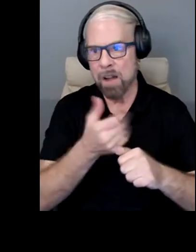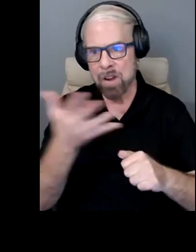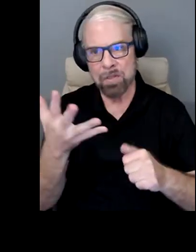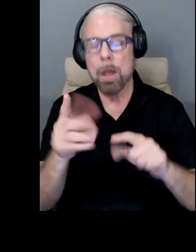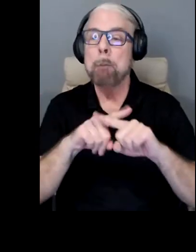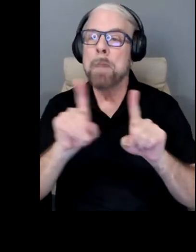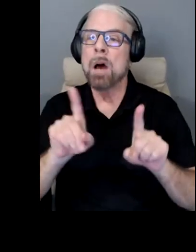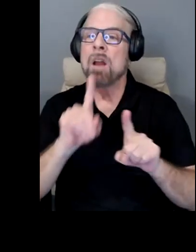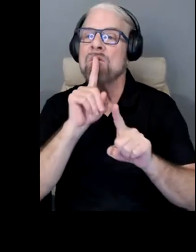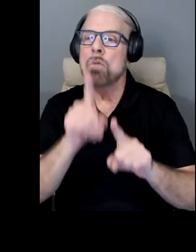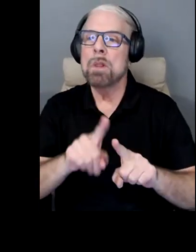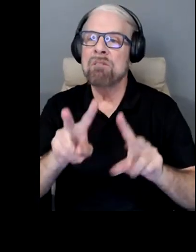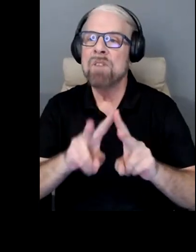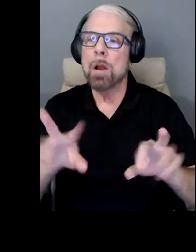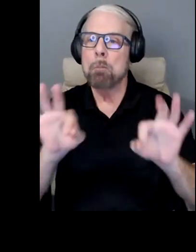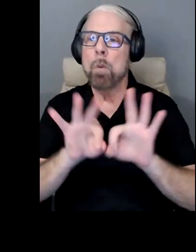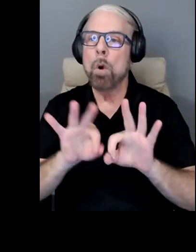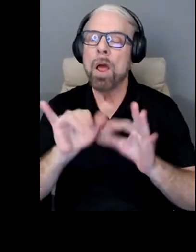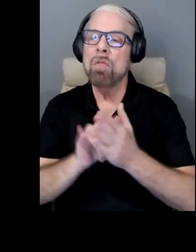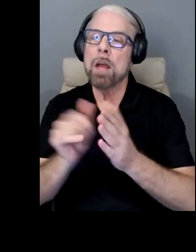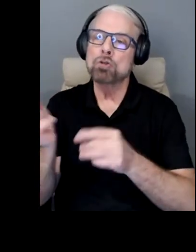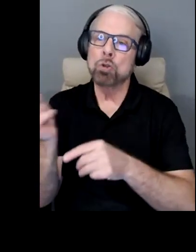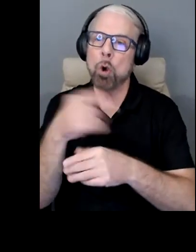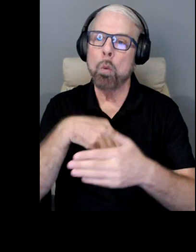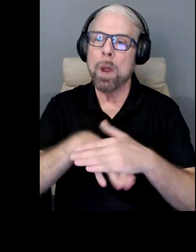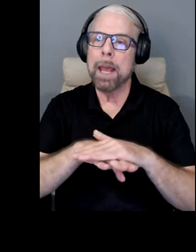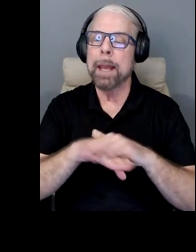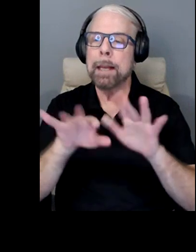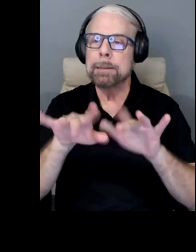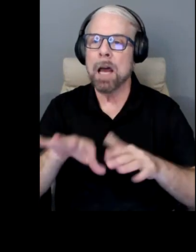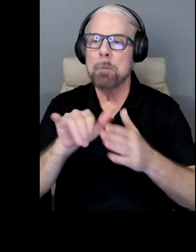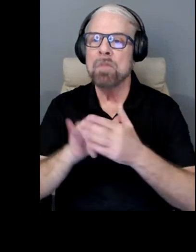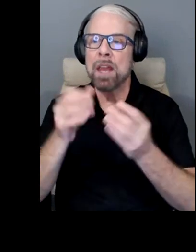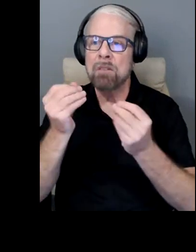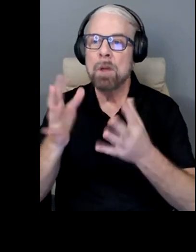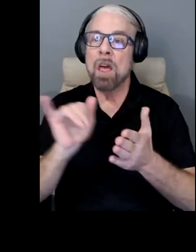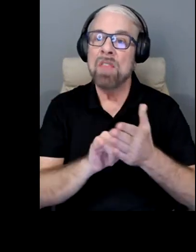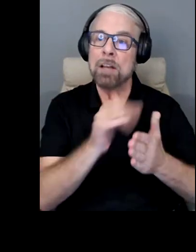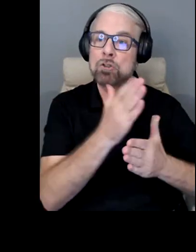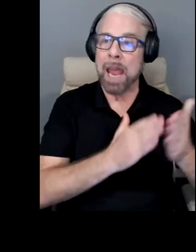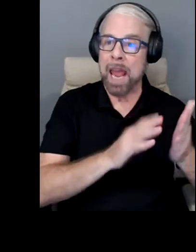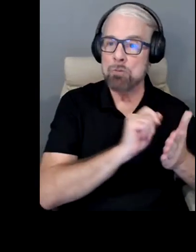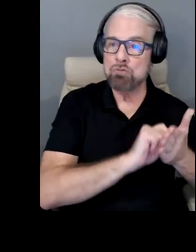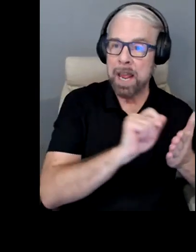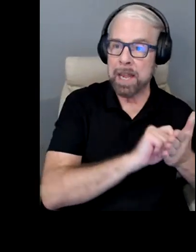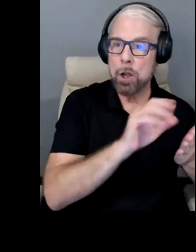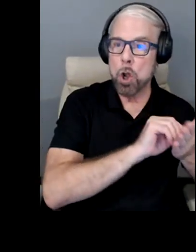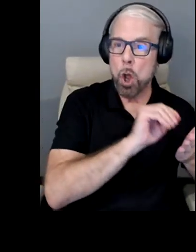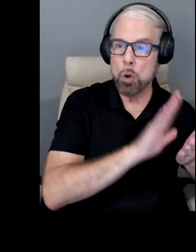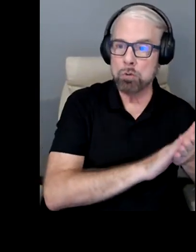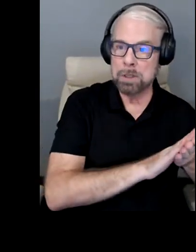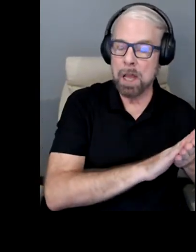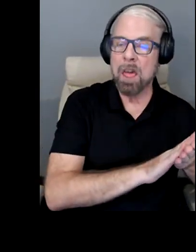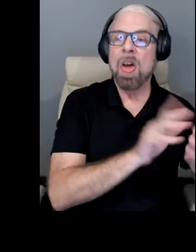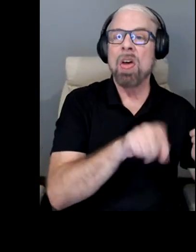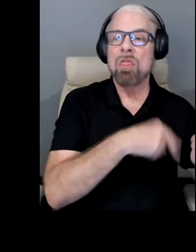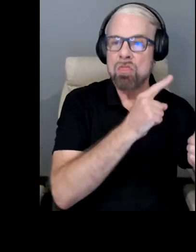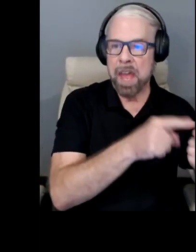be very important, though, that then you go in and plug in that information that you've handwritten, the notes that you've taken, into